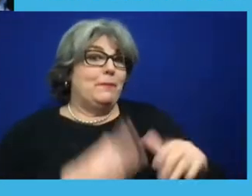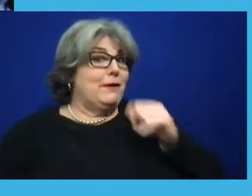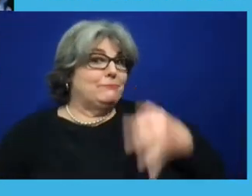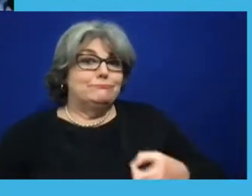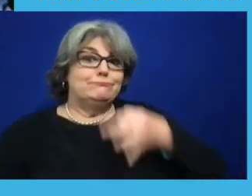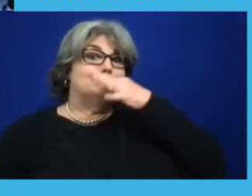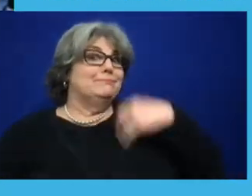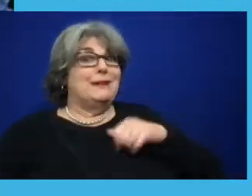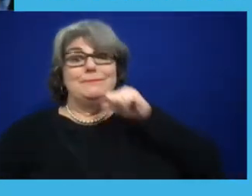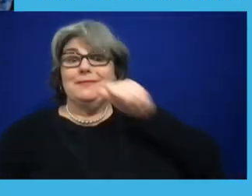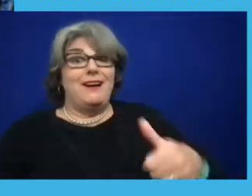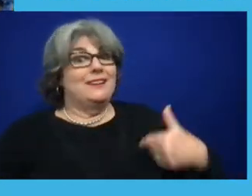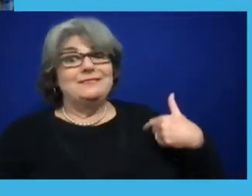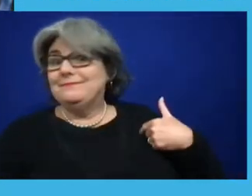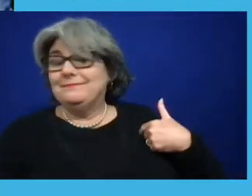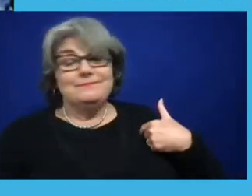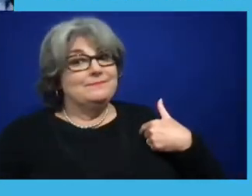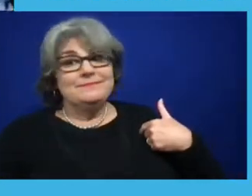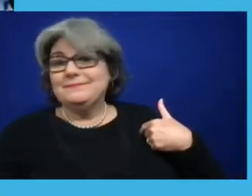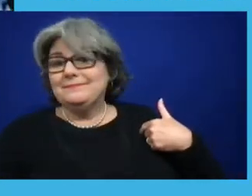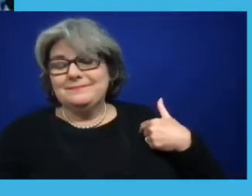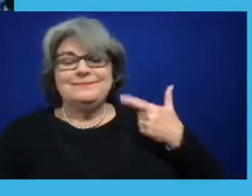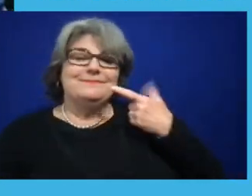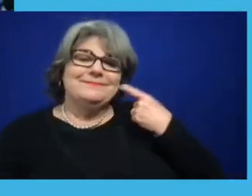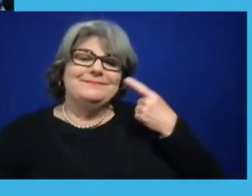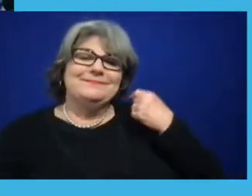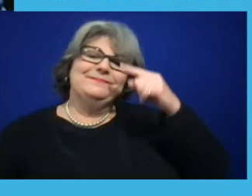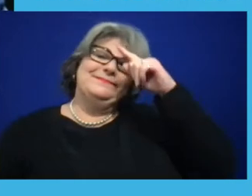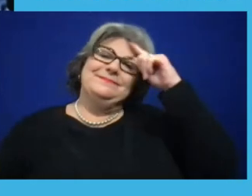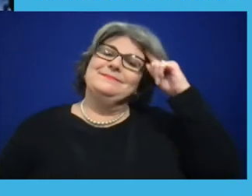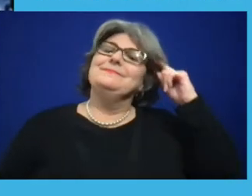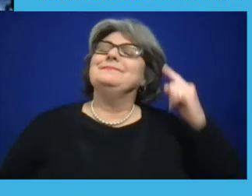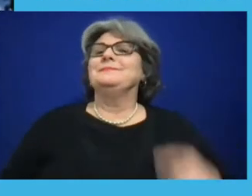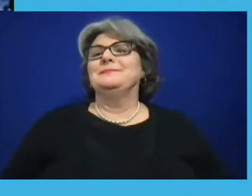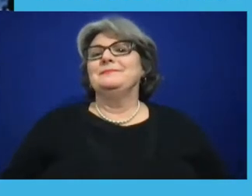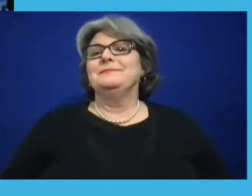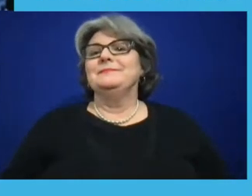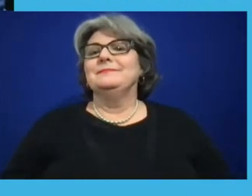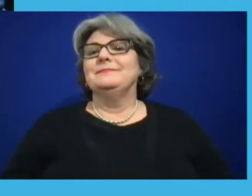No, I can't. I'm good at a lot of things, but that would not be one of those things that I'm good at.